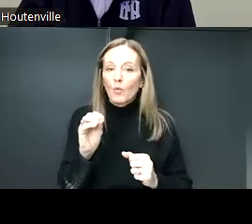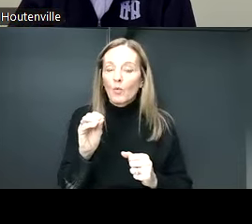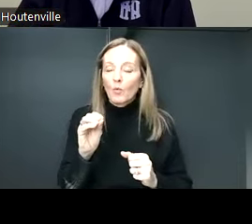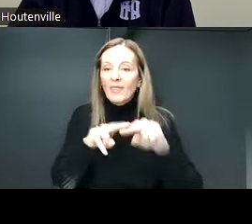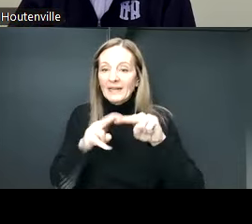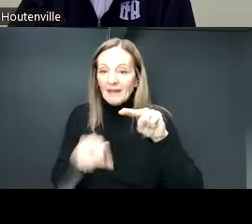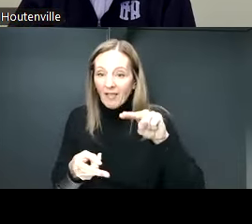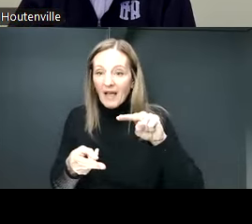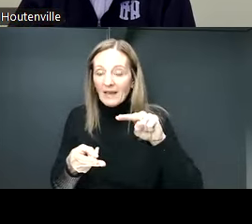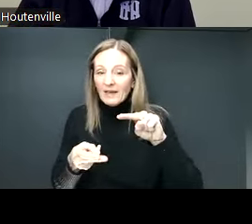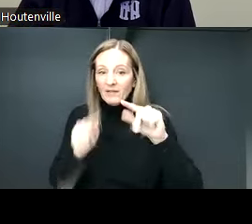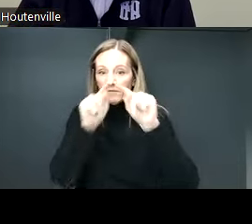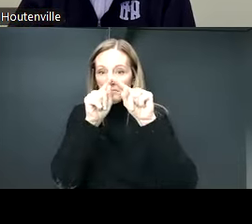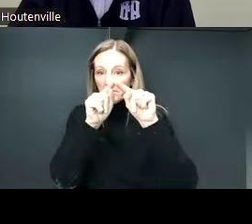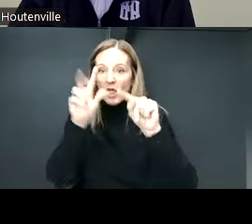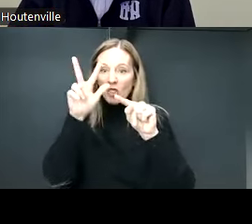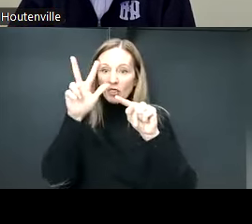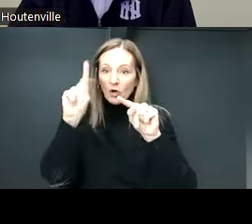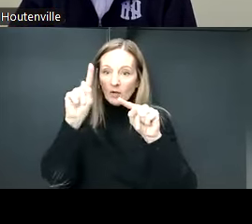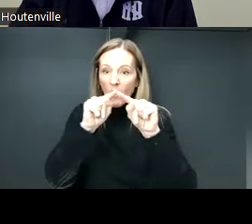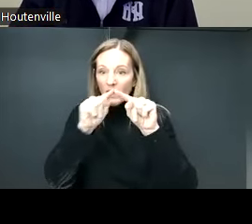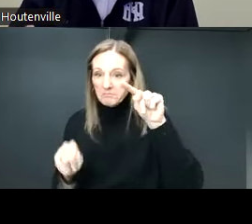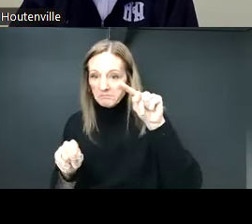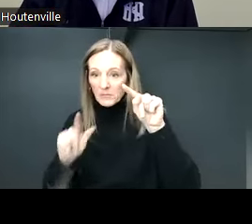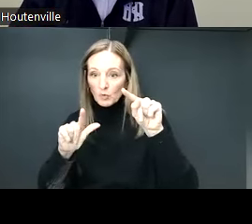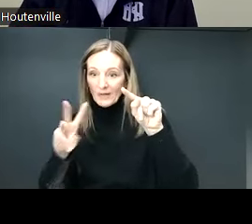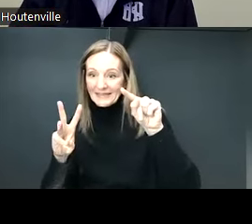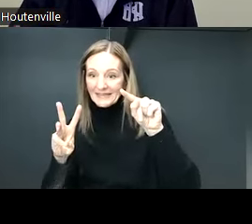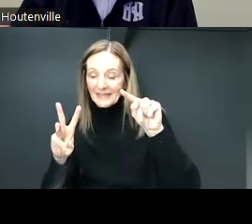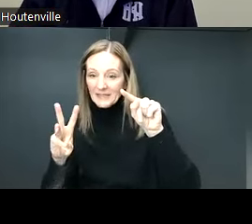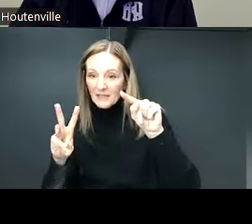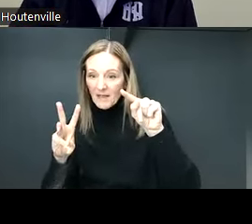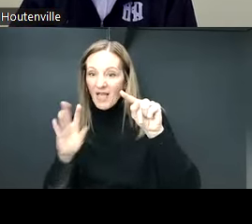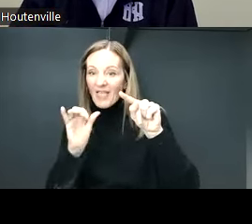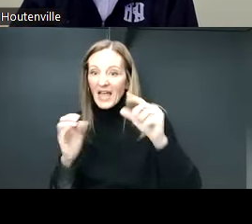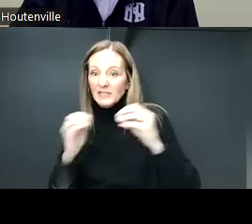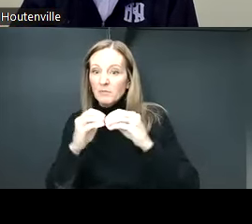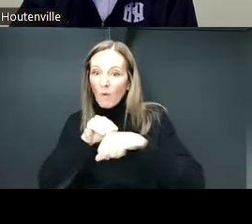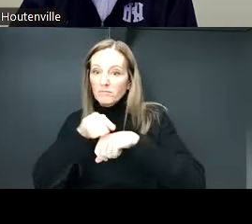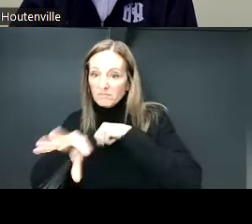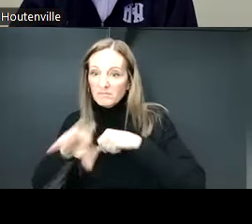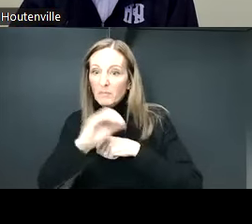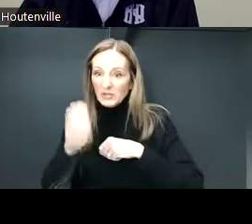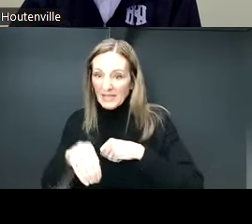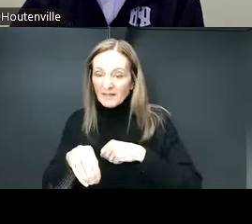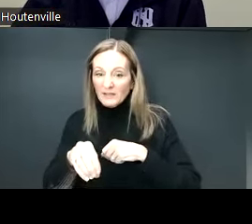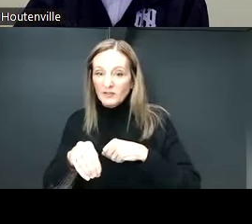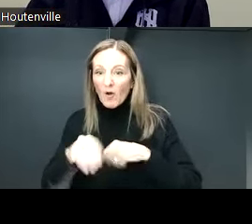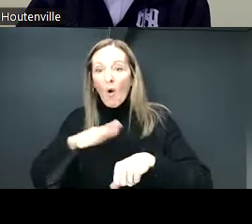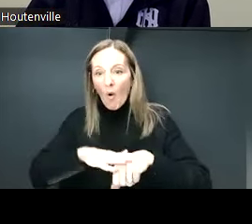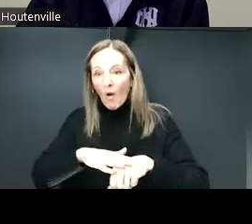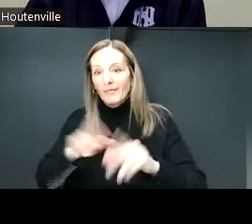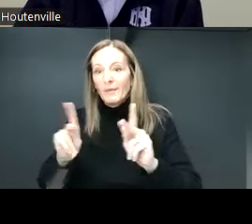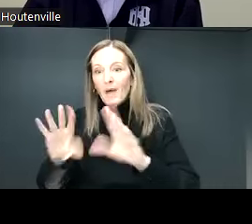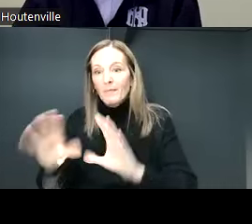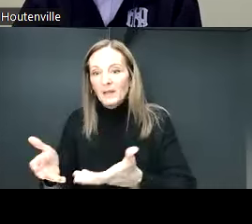decline going from 31 to 26 is much more impactful percentage-wise on the population than going from